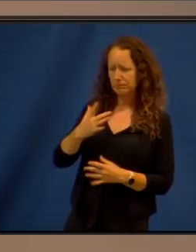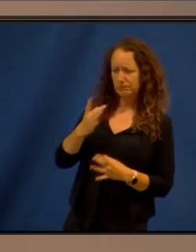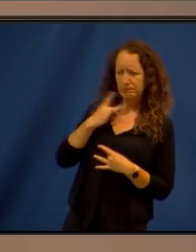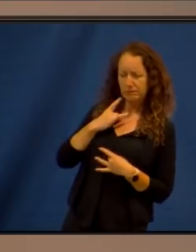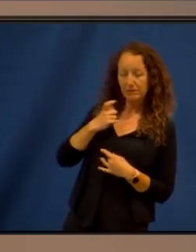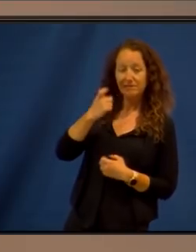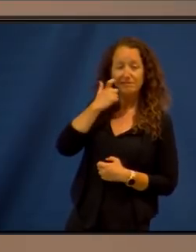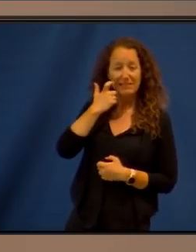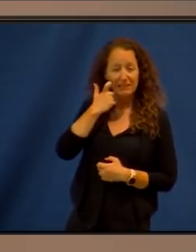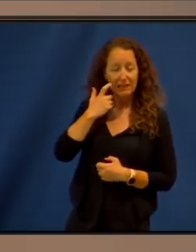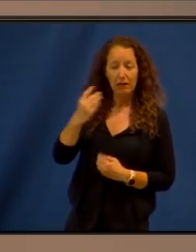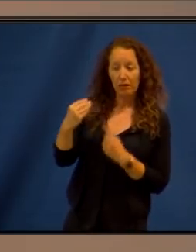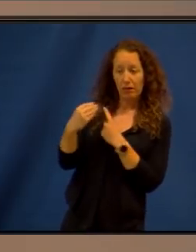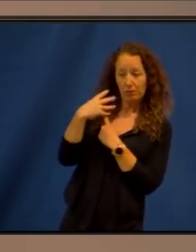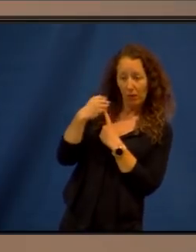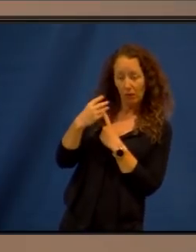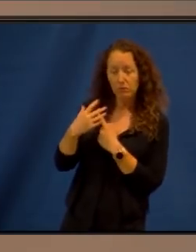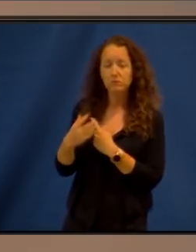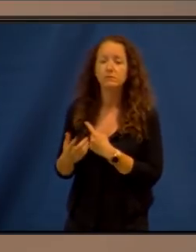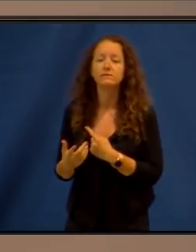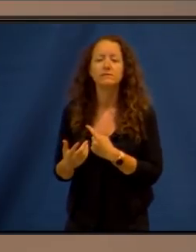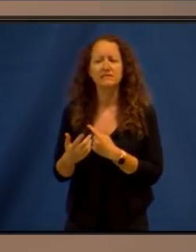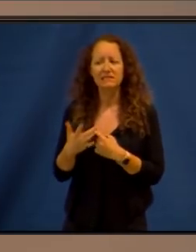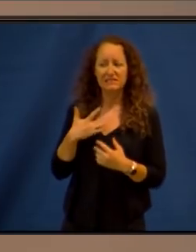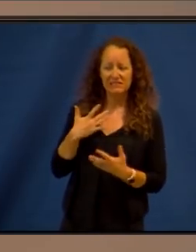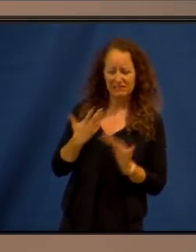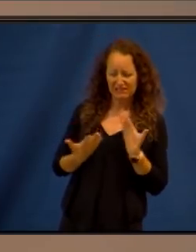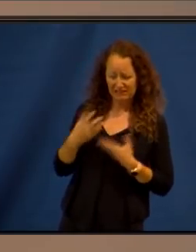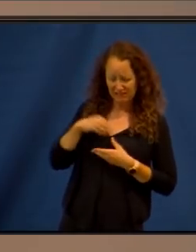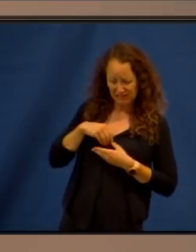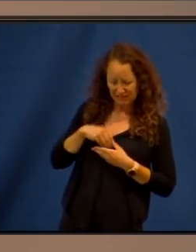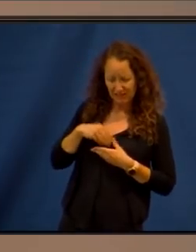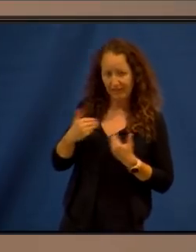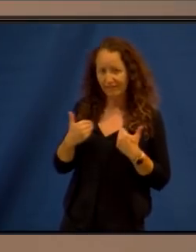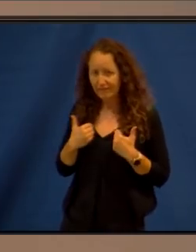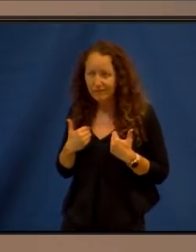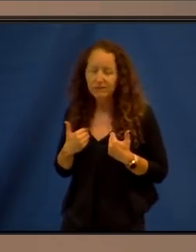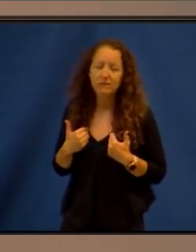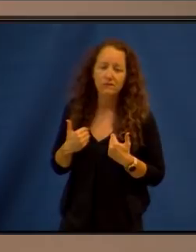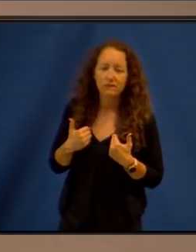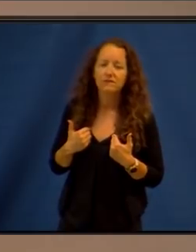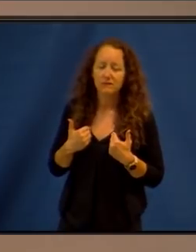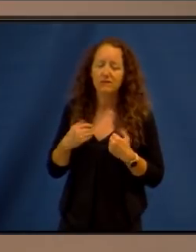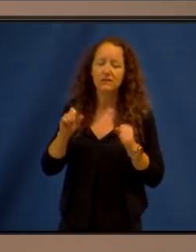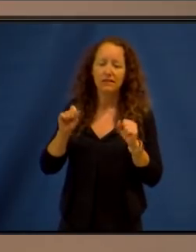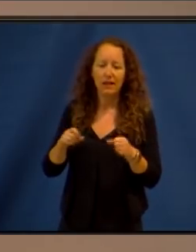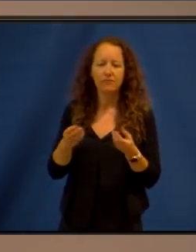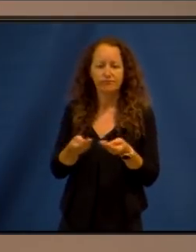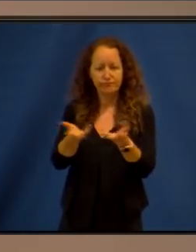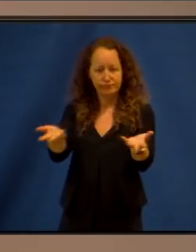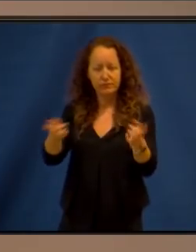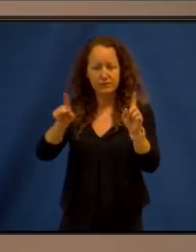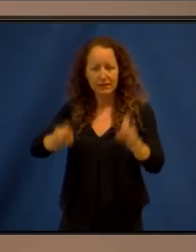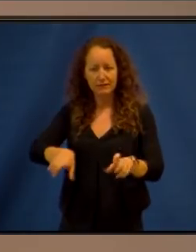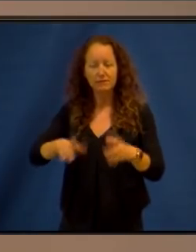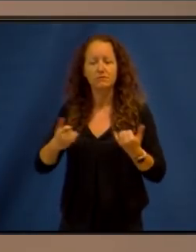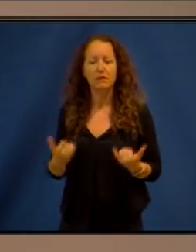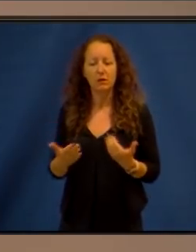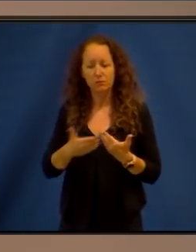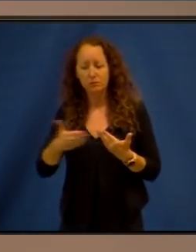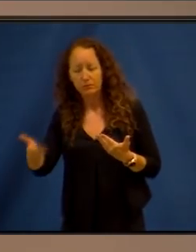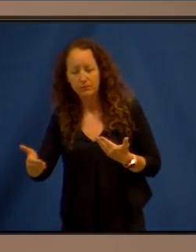this virus and could be infected with COVID-19 is going to be made available. And we just learned today